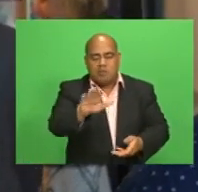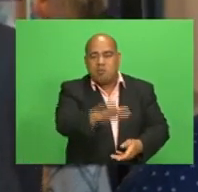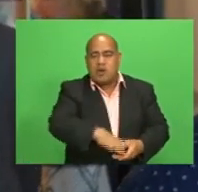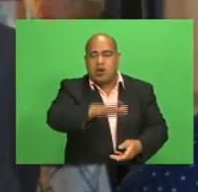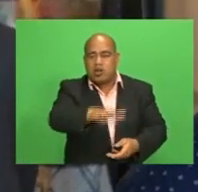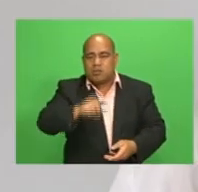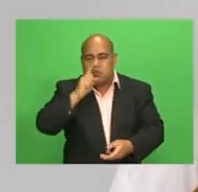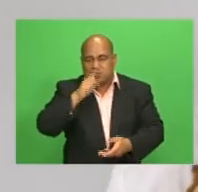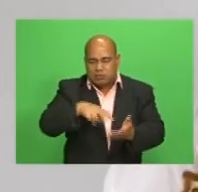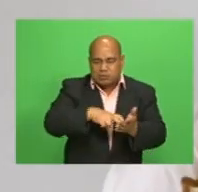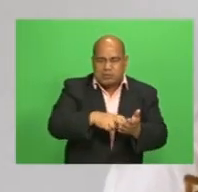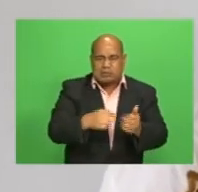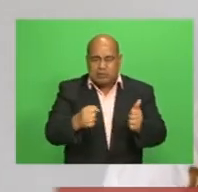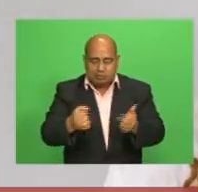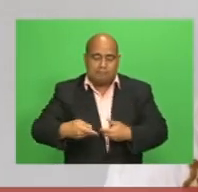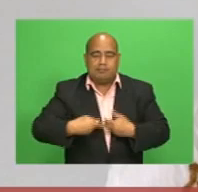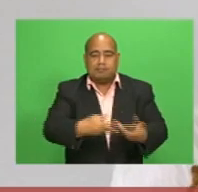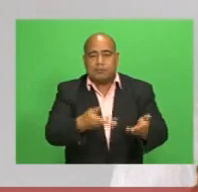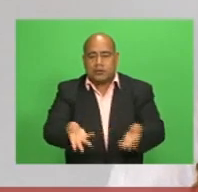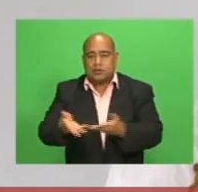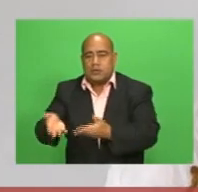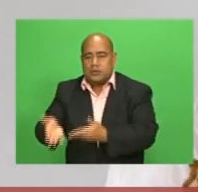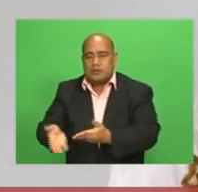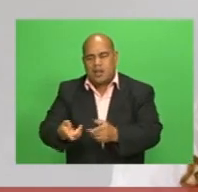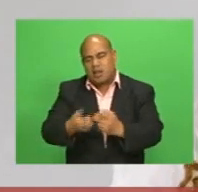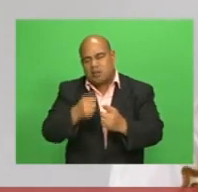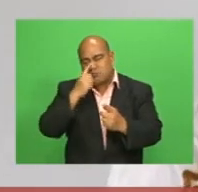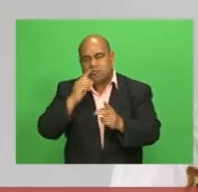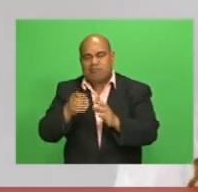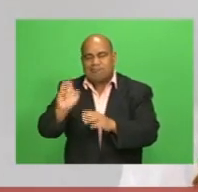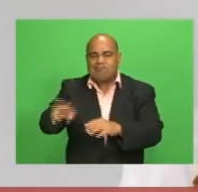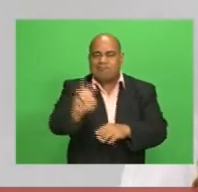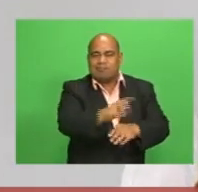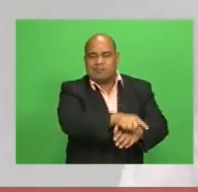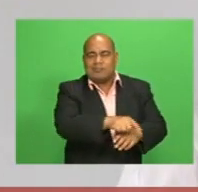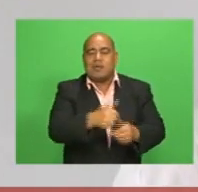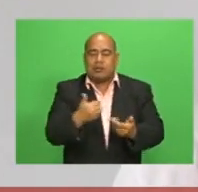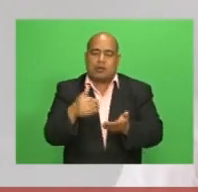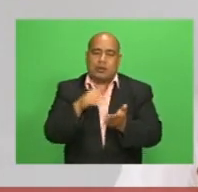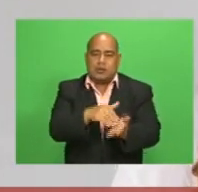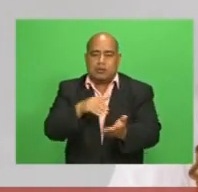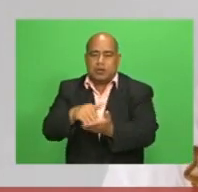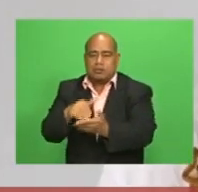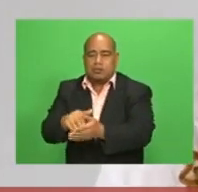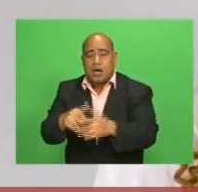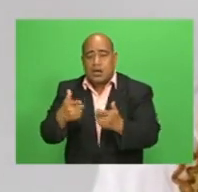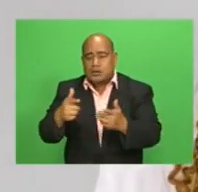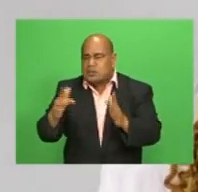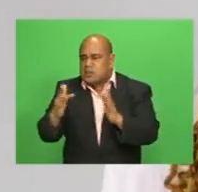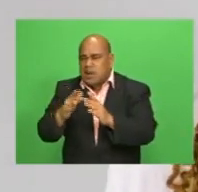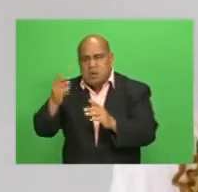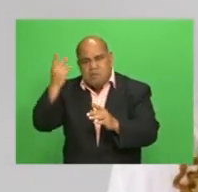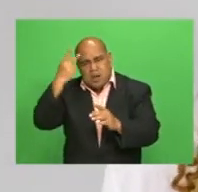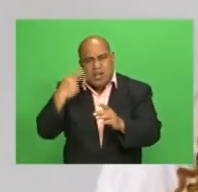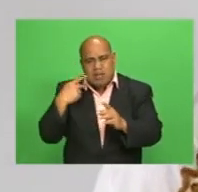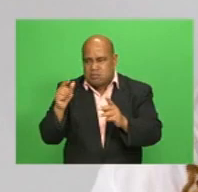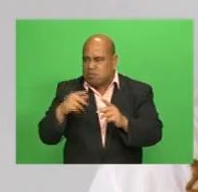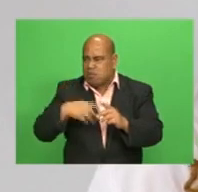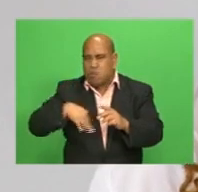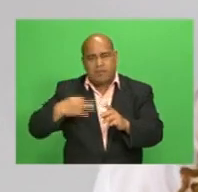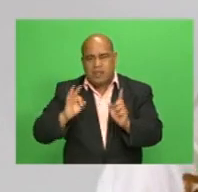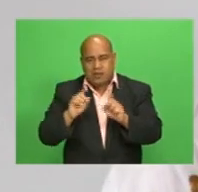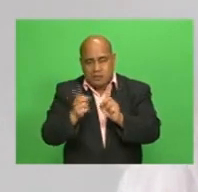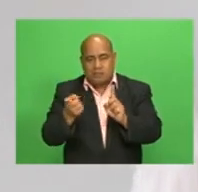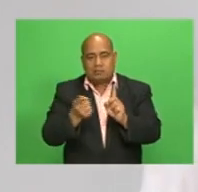in our society. It will greatly assist a lot of our single mothers, especially because with COVID-19, a lot of them